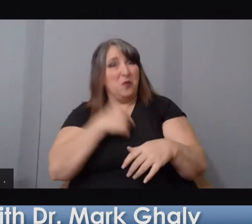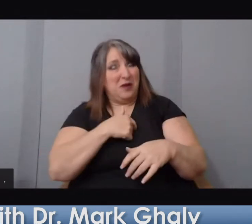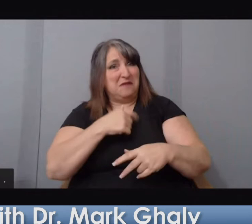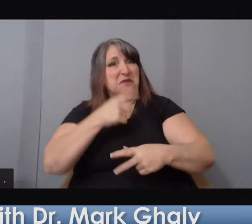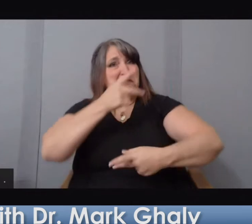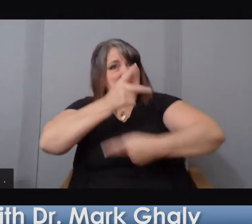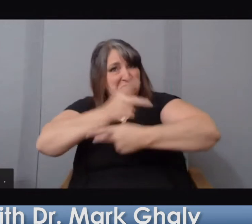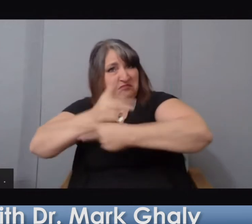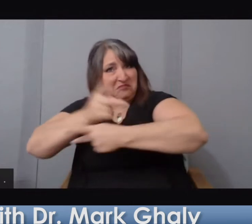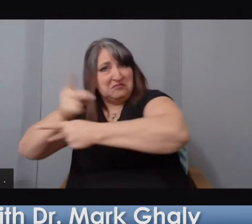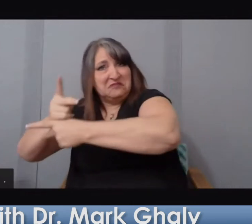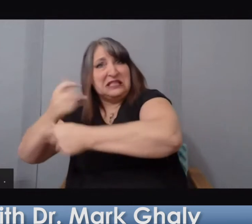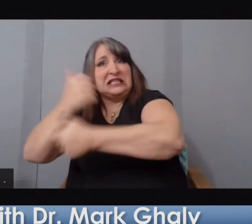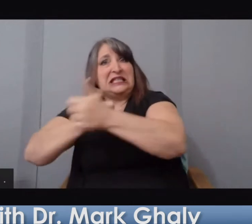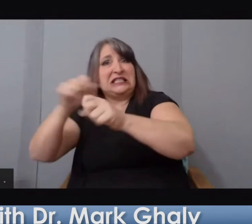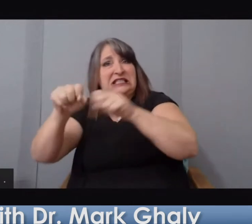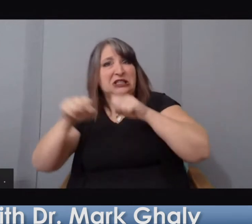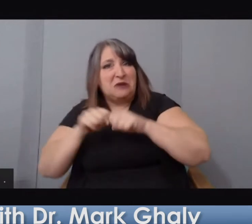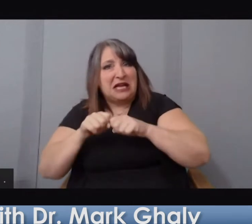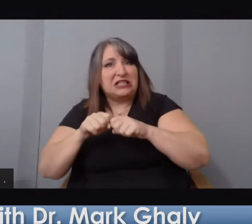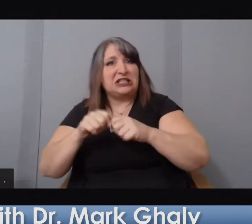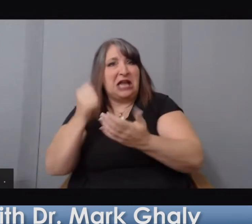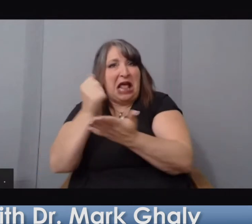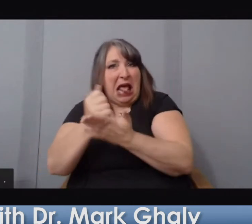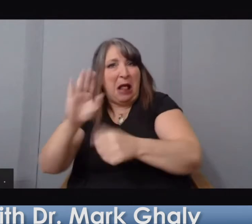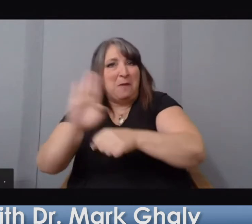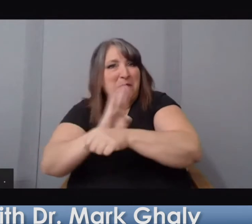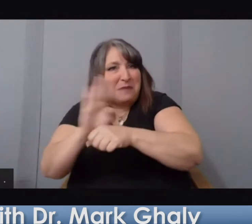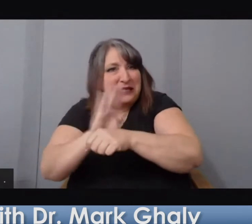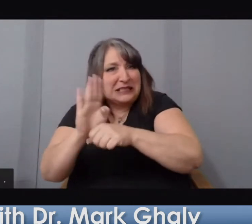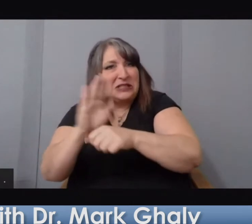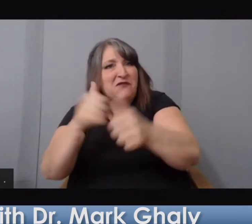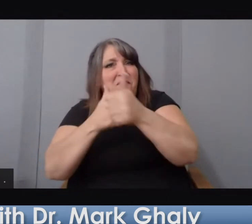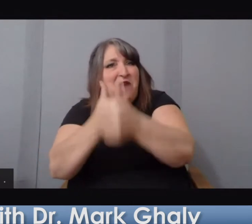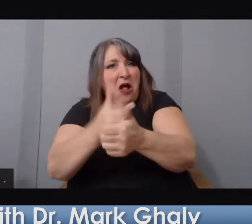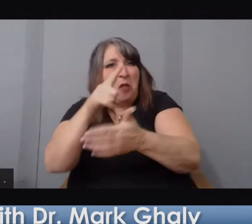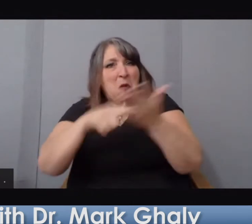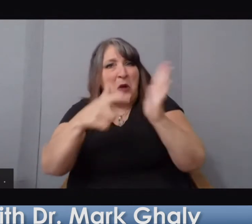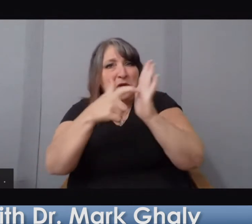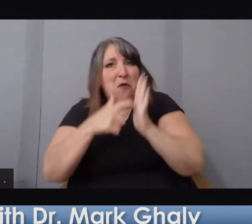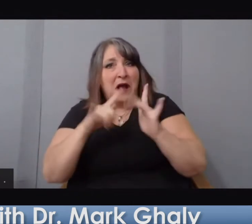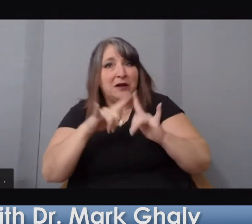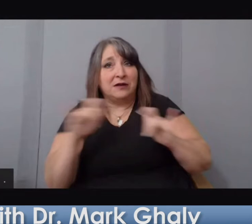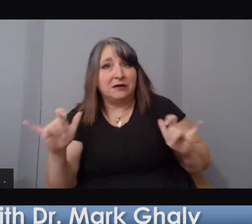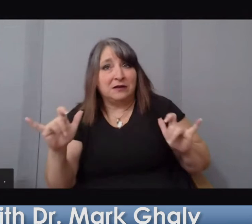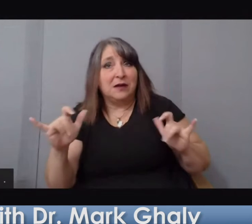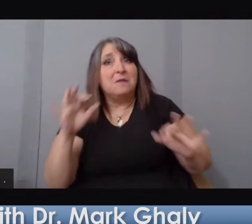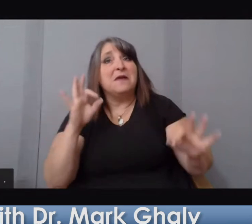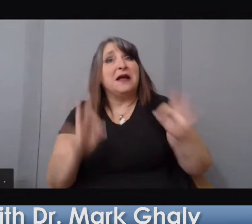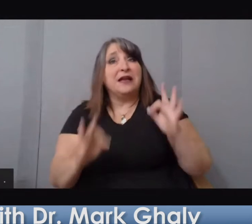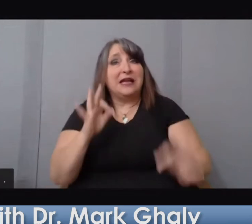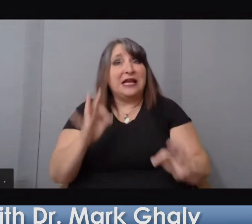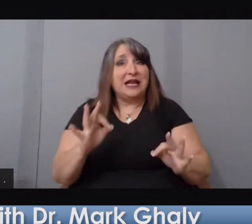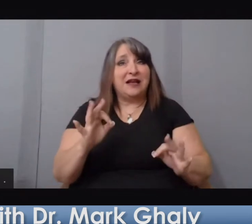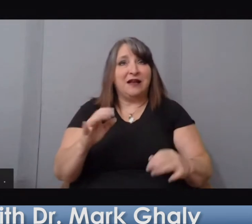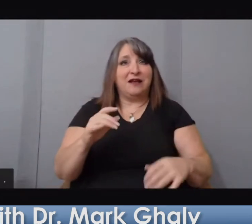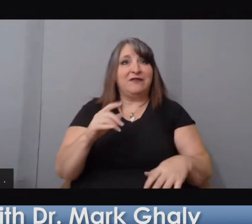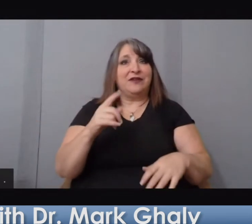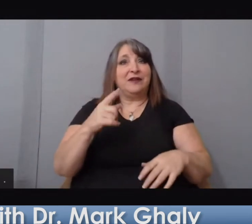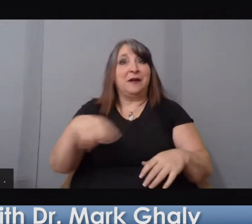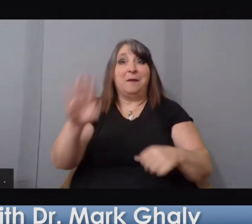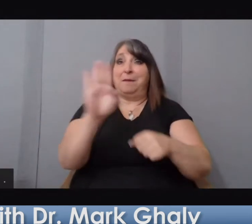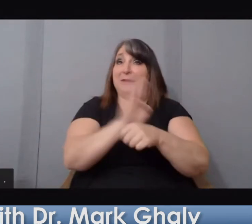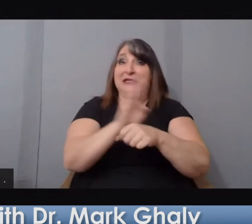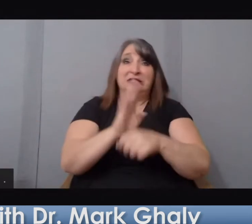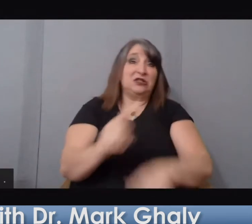situations, trying to sort of guide them towards what's required. If there is continued refusal to comply